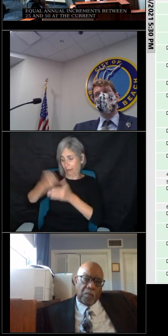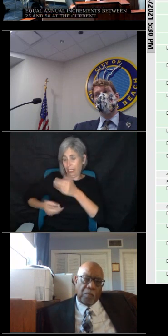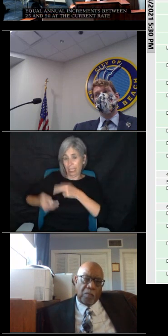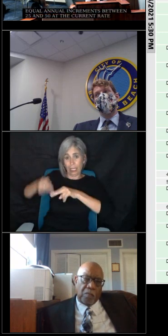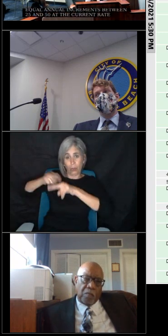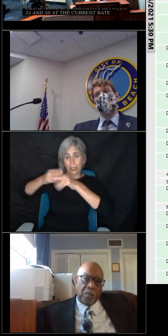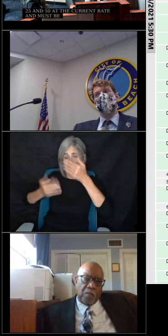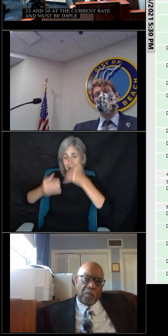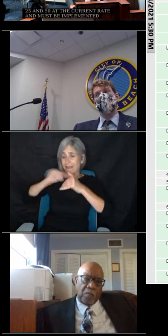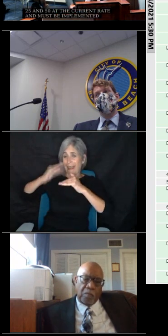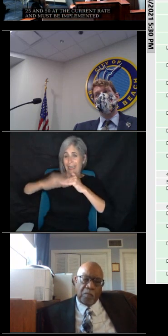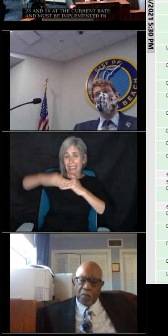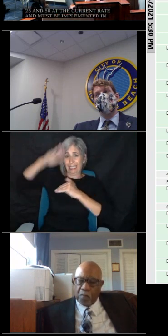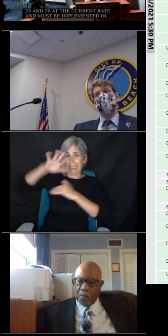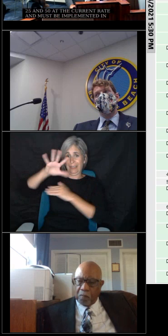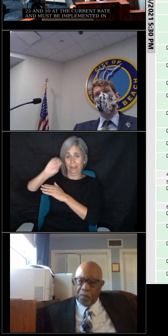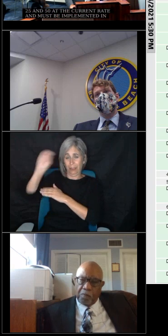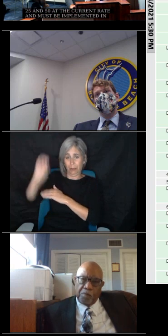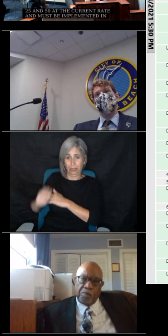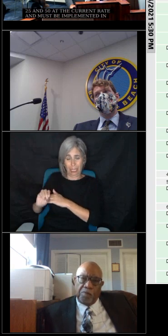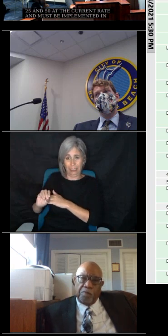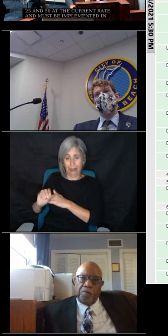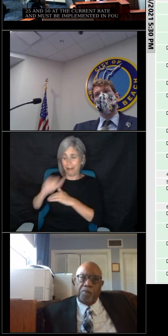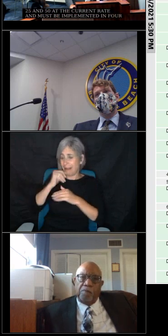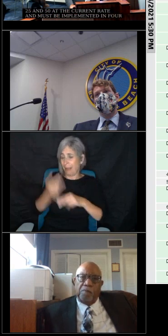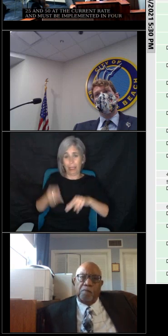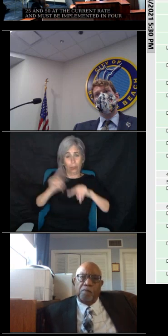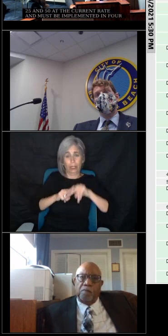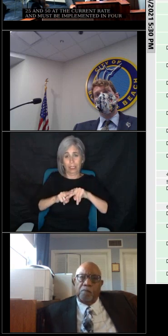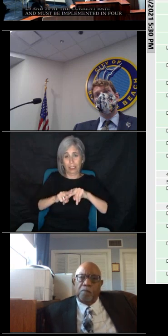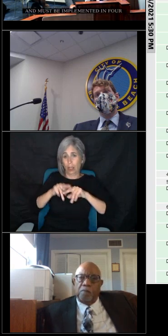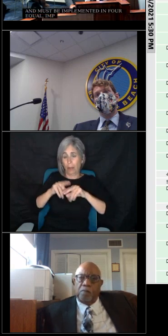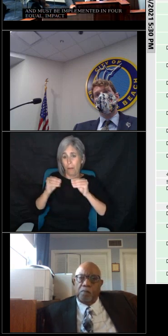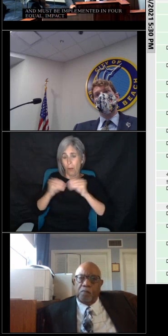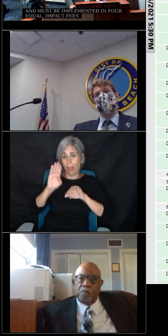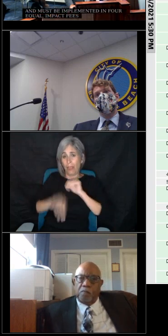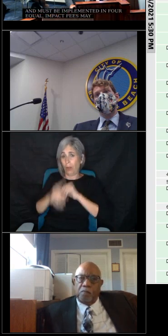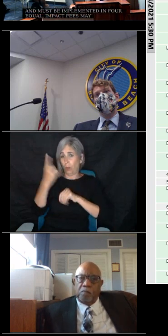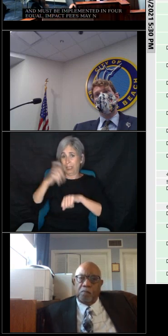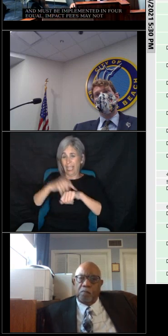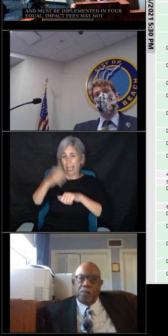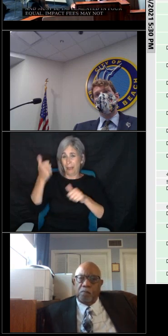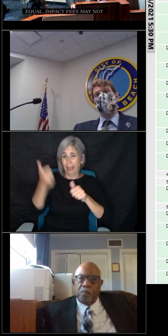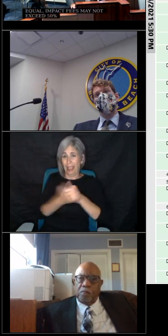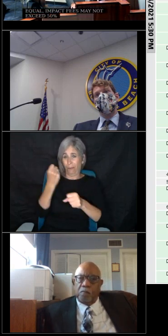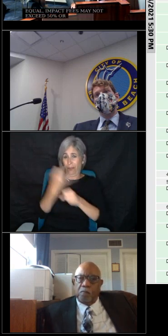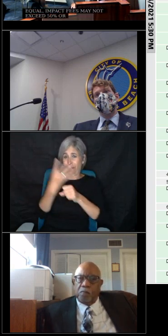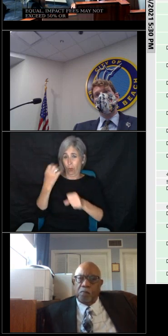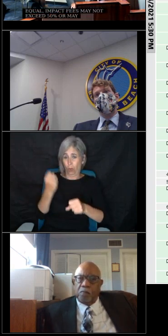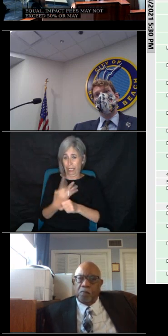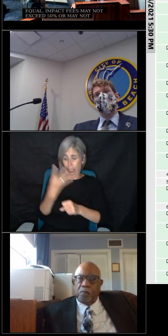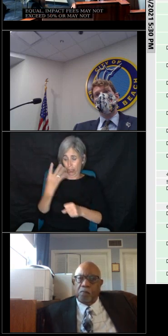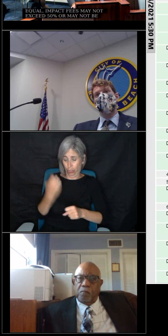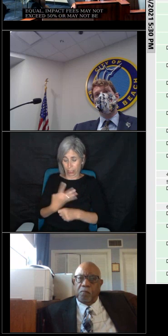exceed 50% or may not be increased more than once every 4 years. So that's definitely going to have